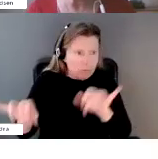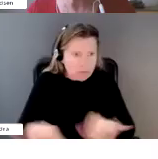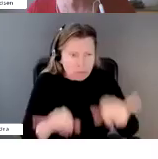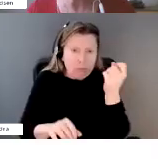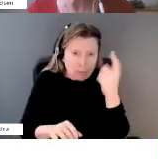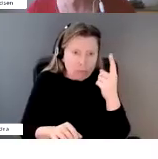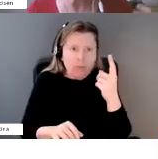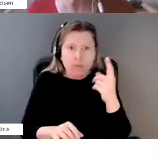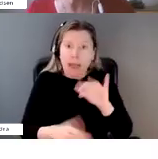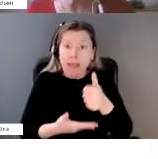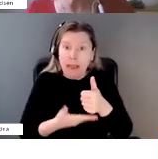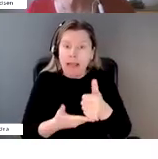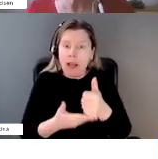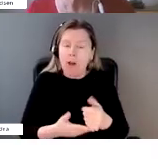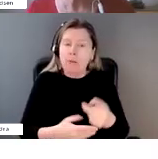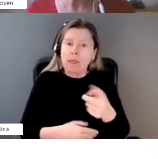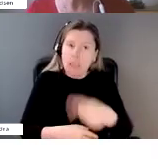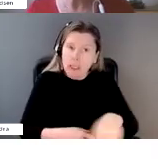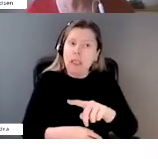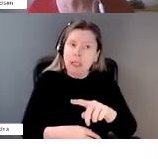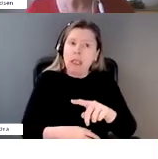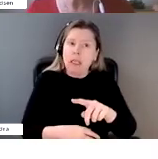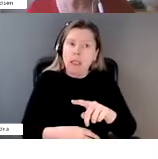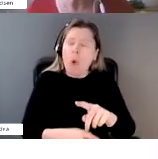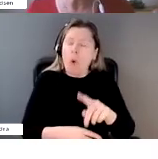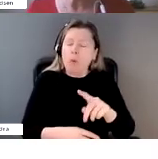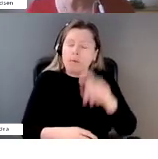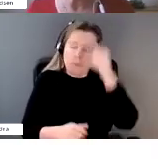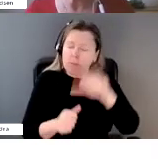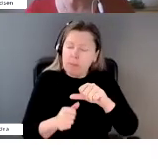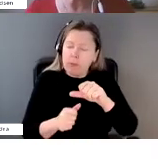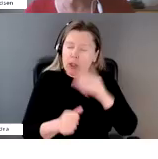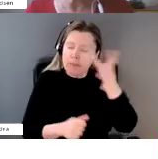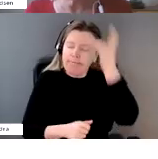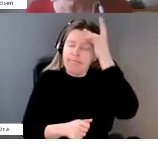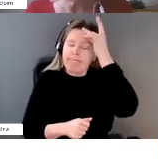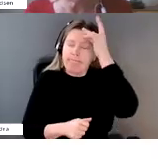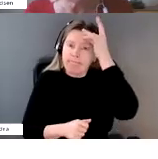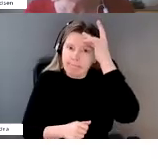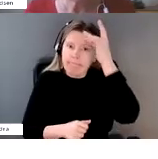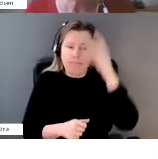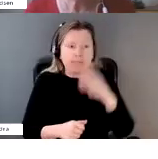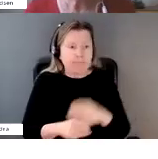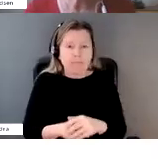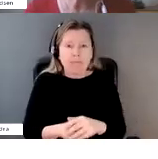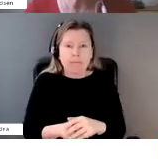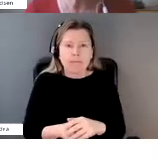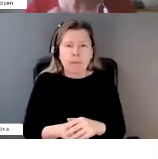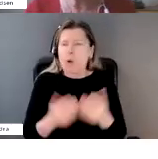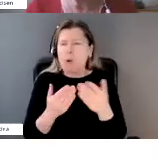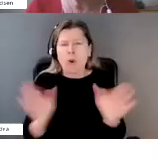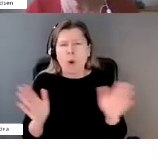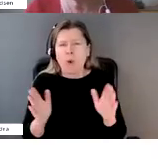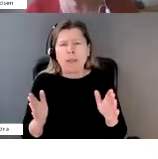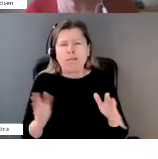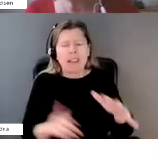for everybody. It really was refreshing, but it made sure that more and more people would be able to come in. It was cited that it